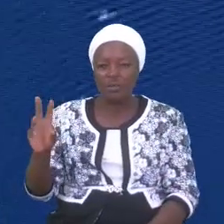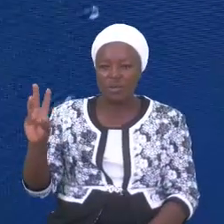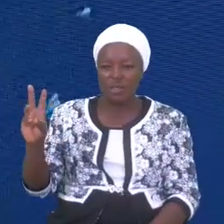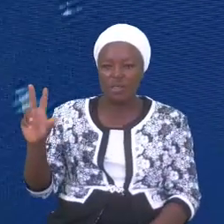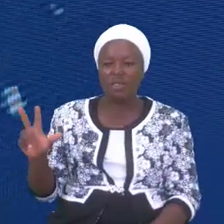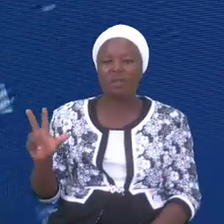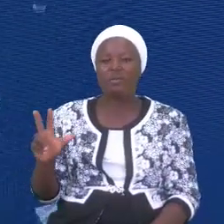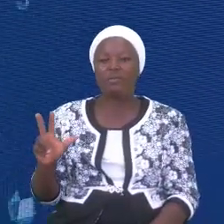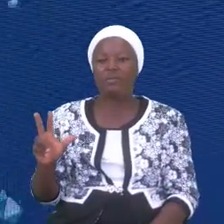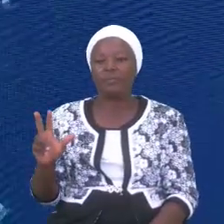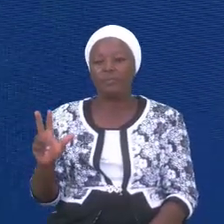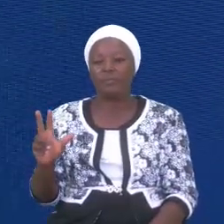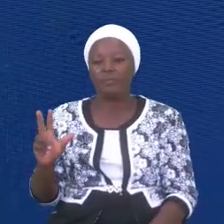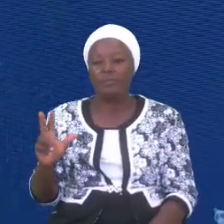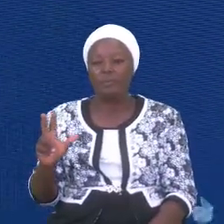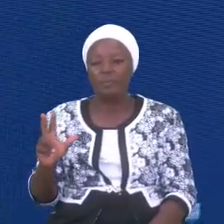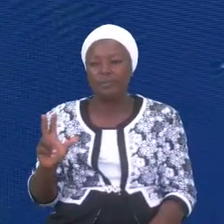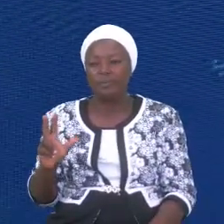+234 915 449263.